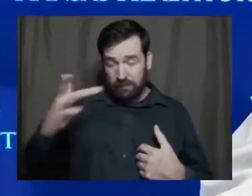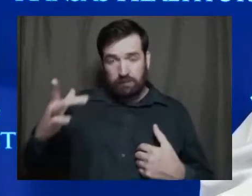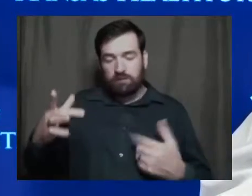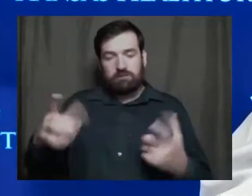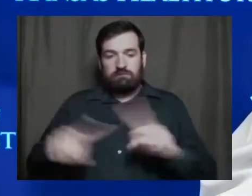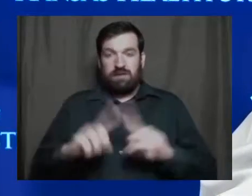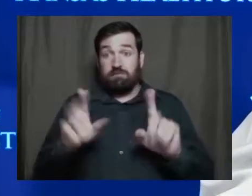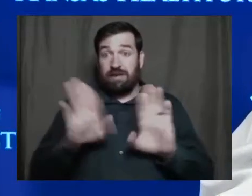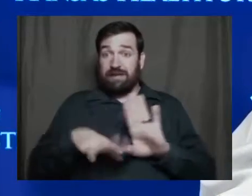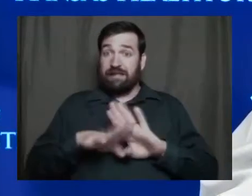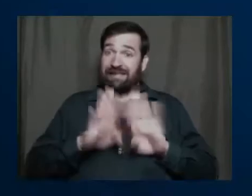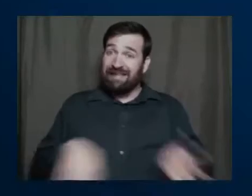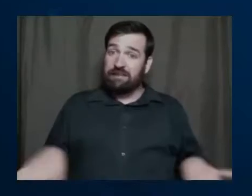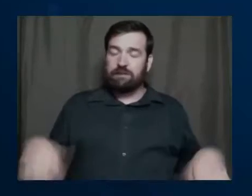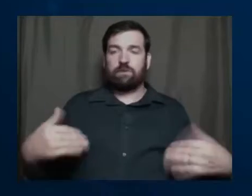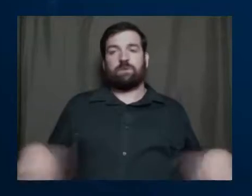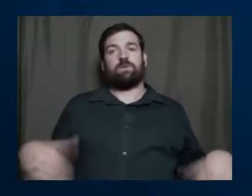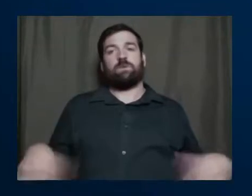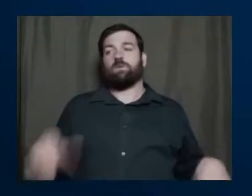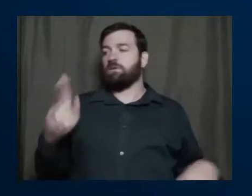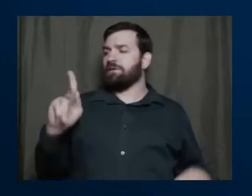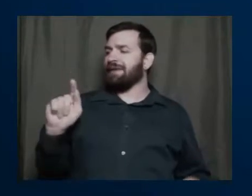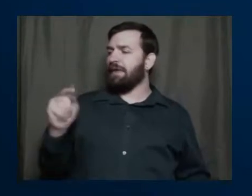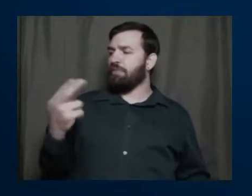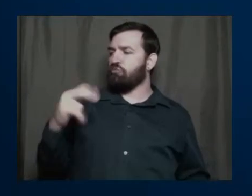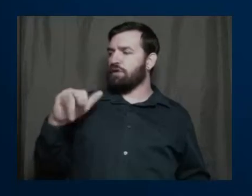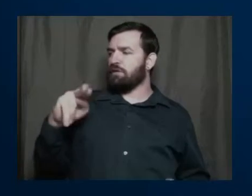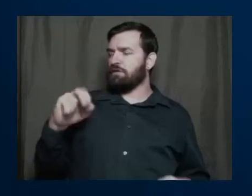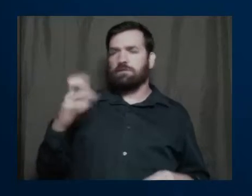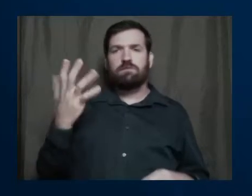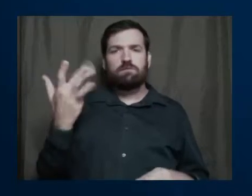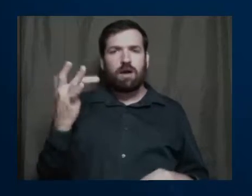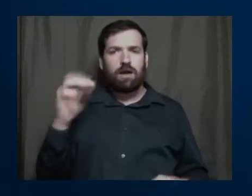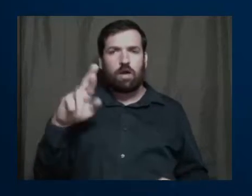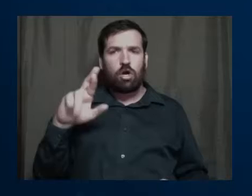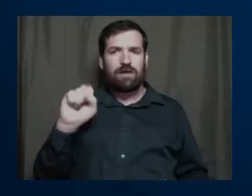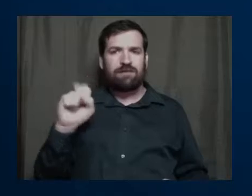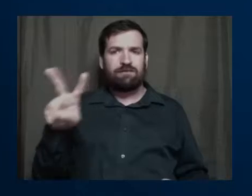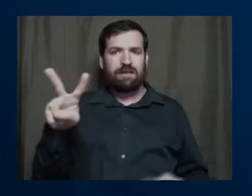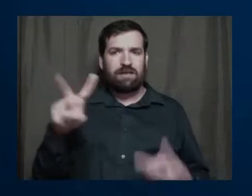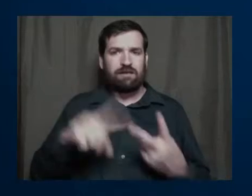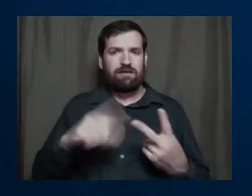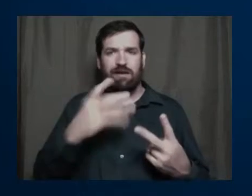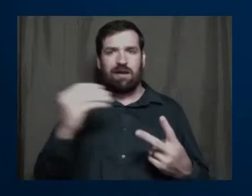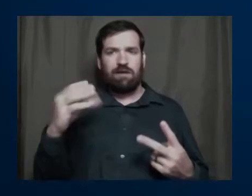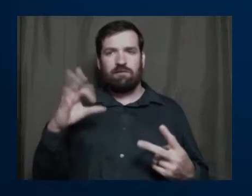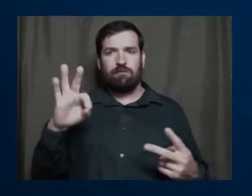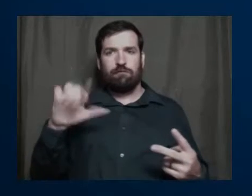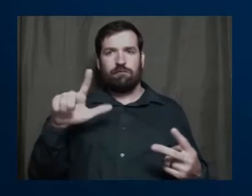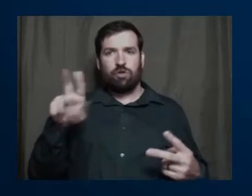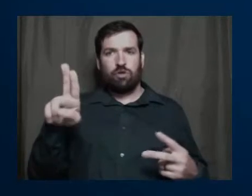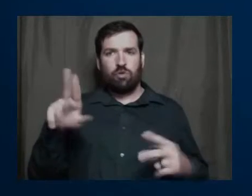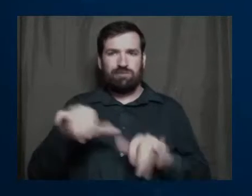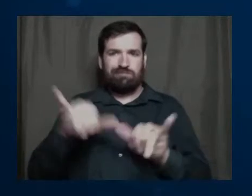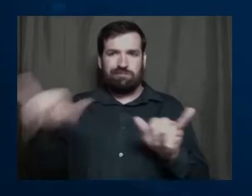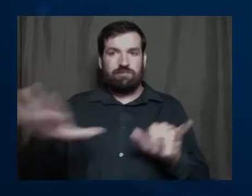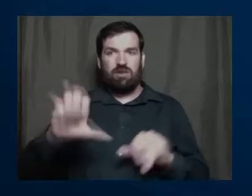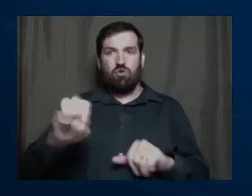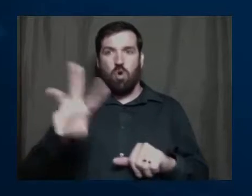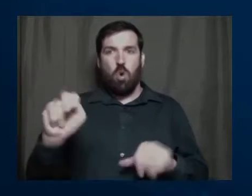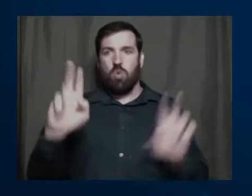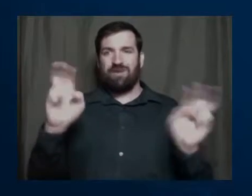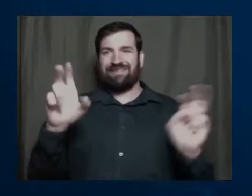mentality. Catherine says, why didn't RSV and flu stick to their, quote, own season? What does season really mean when it comes to